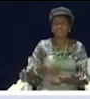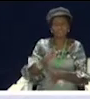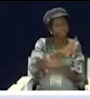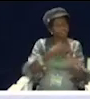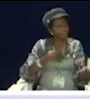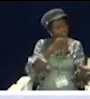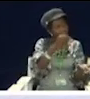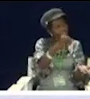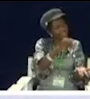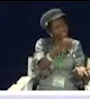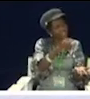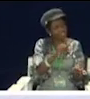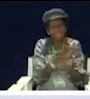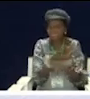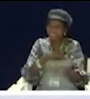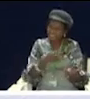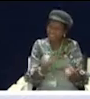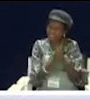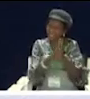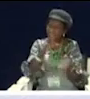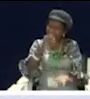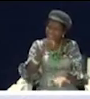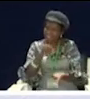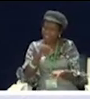I said, "Gari?"